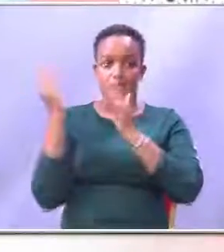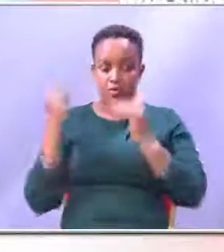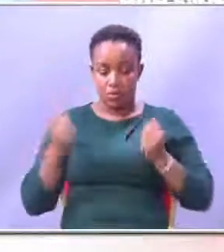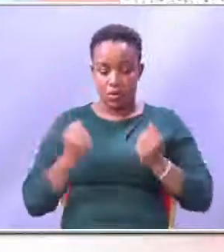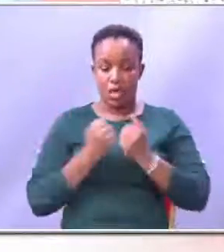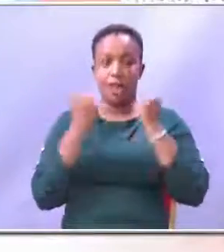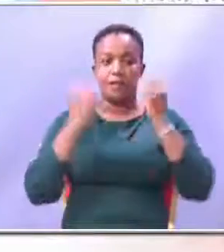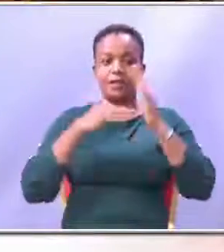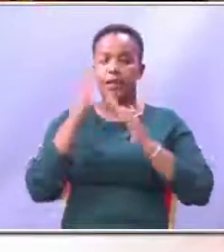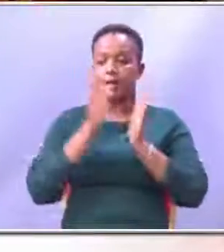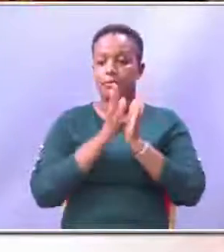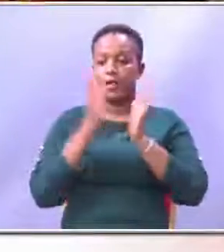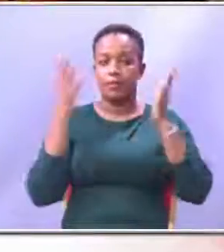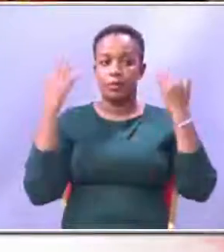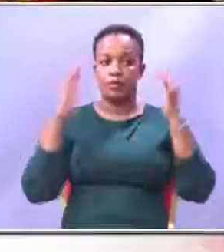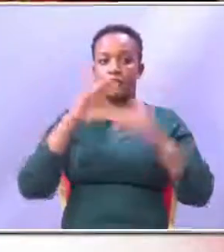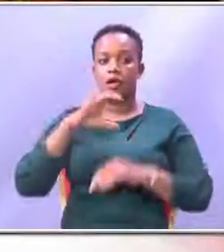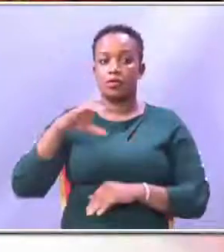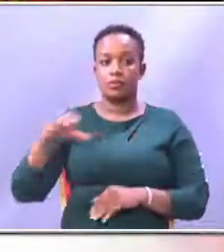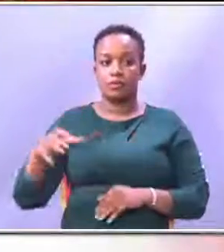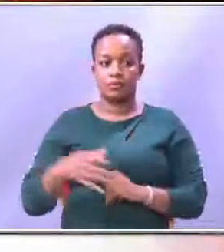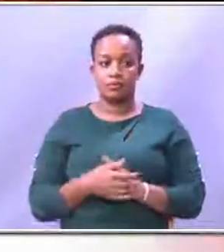Meru County.